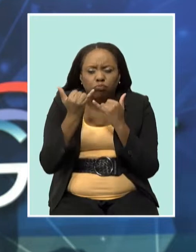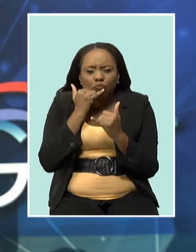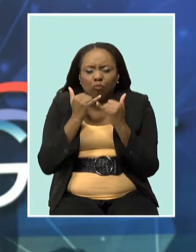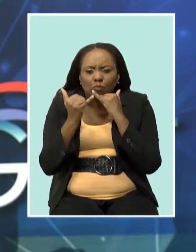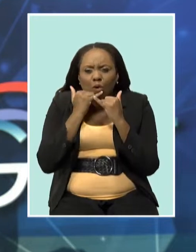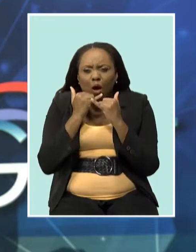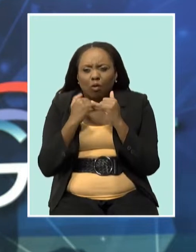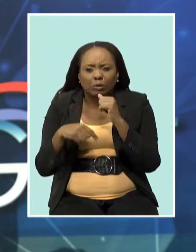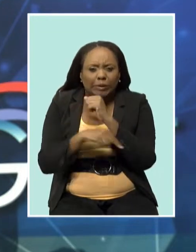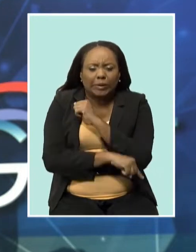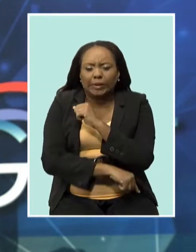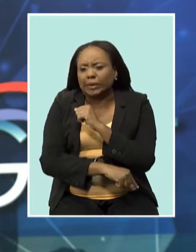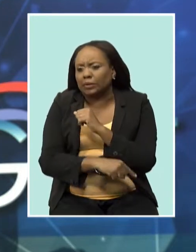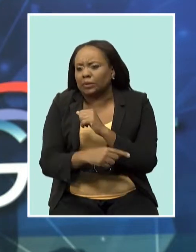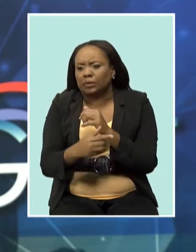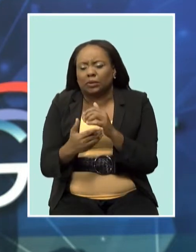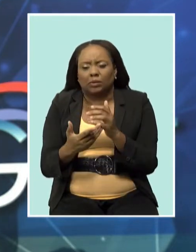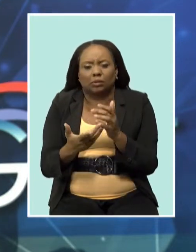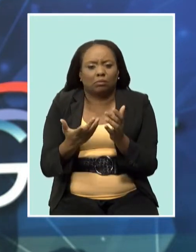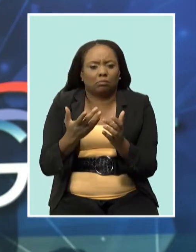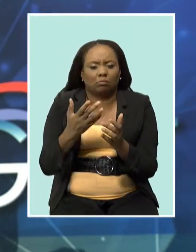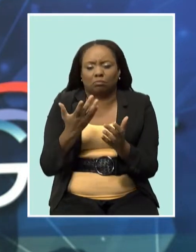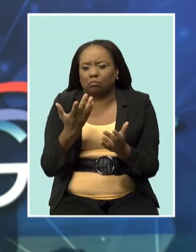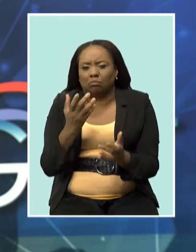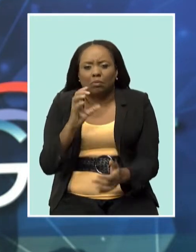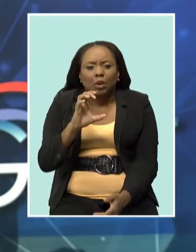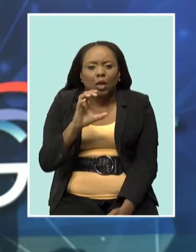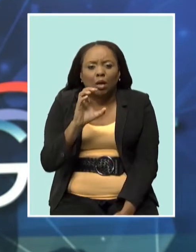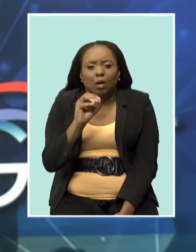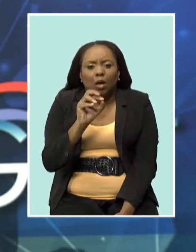in the 2023 IPL.